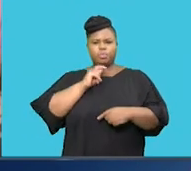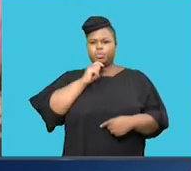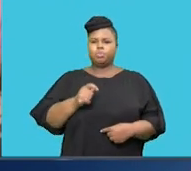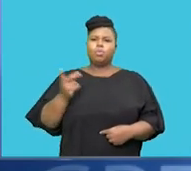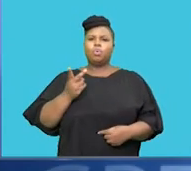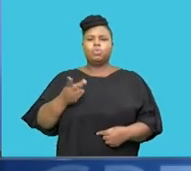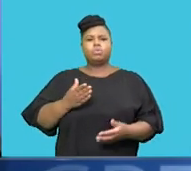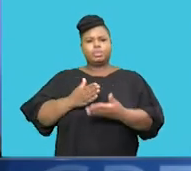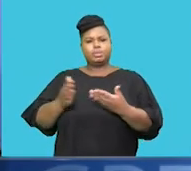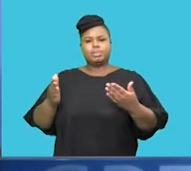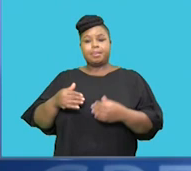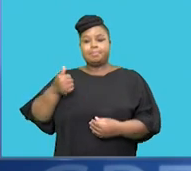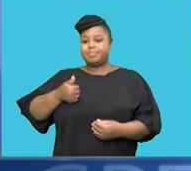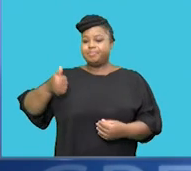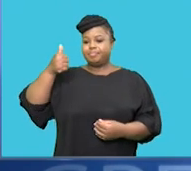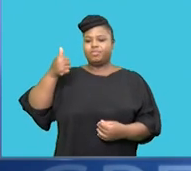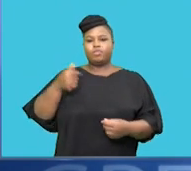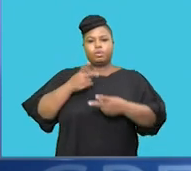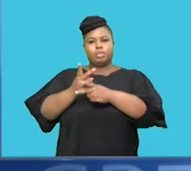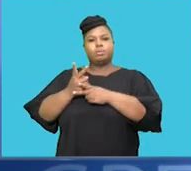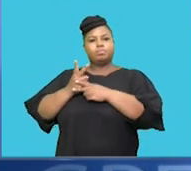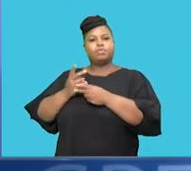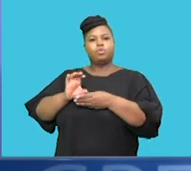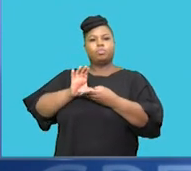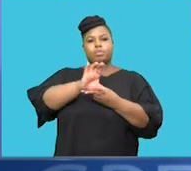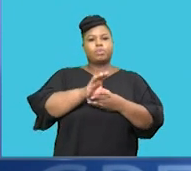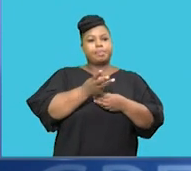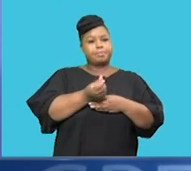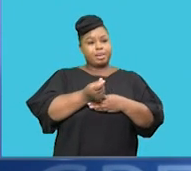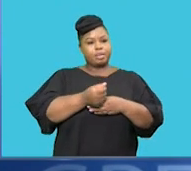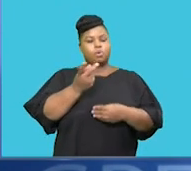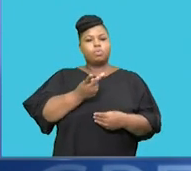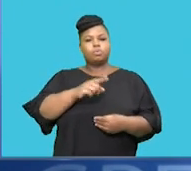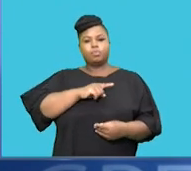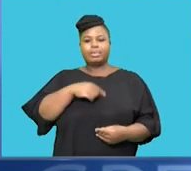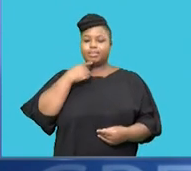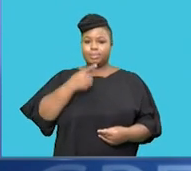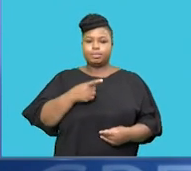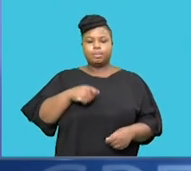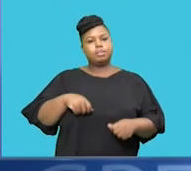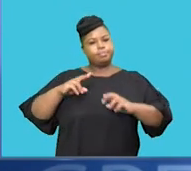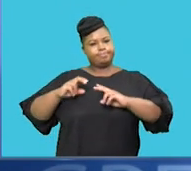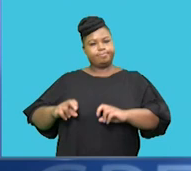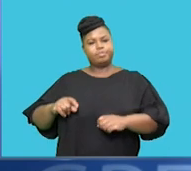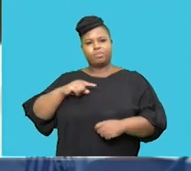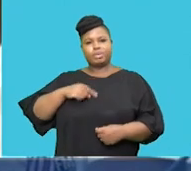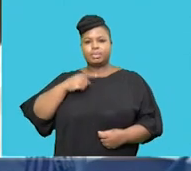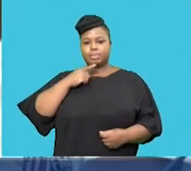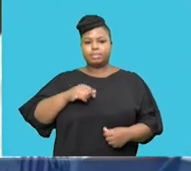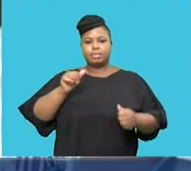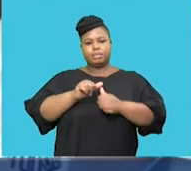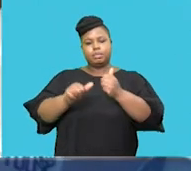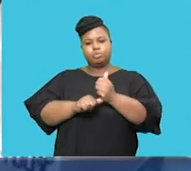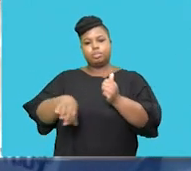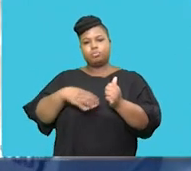le bohlaswa ba setswalle kadimong ya ditšhelete moo a hlalositseng ha ho ne ho se lebaka le ka hlolang hore motlatsa moporesidente